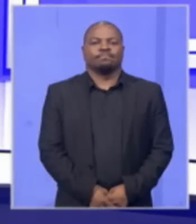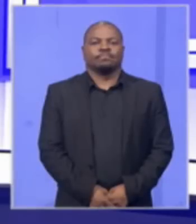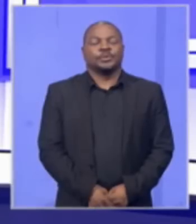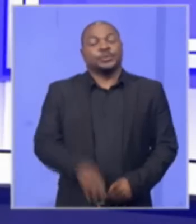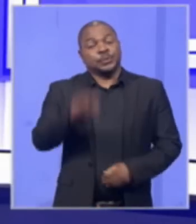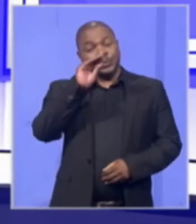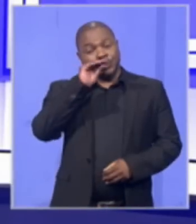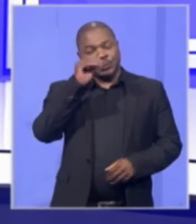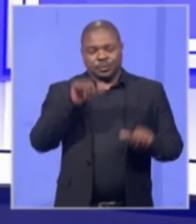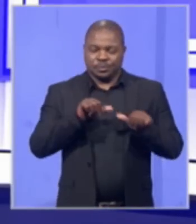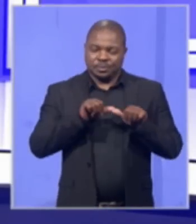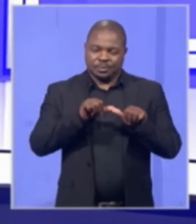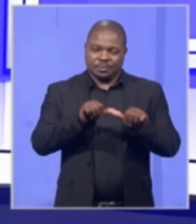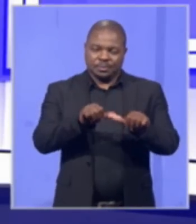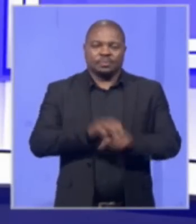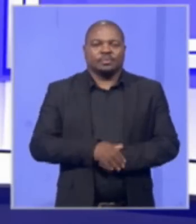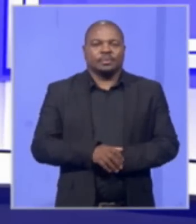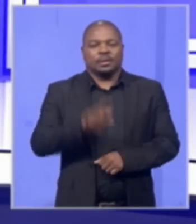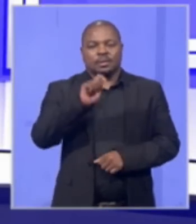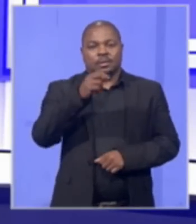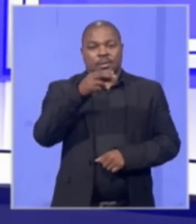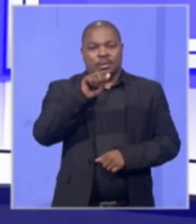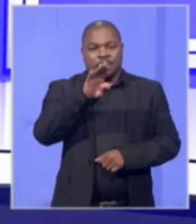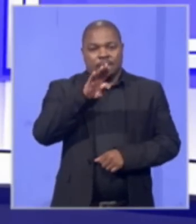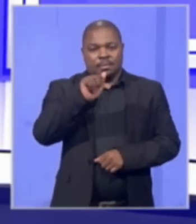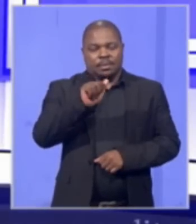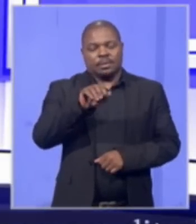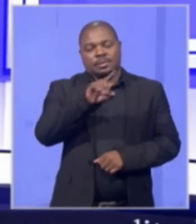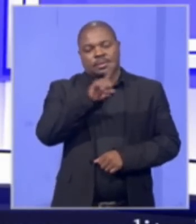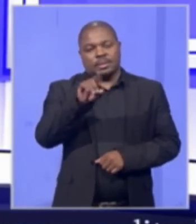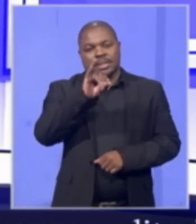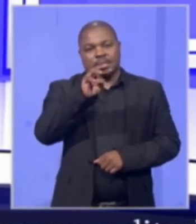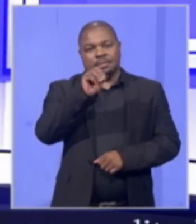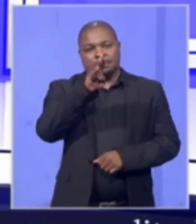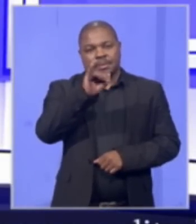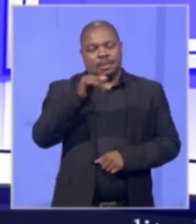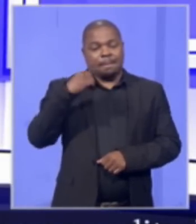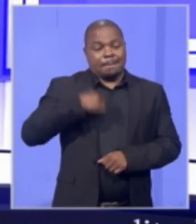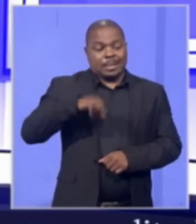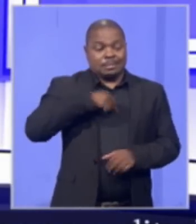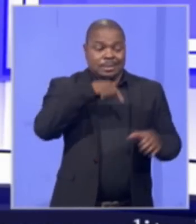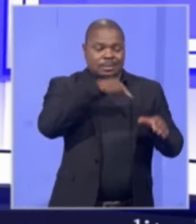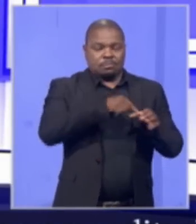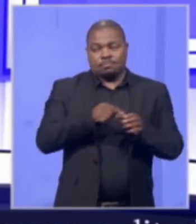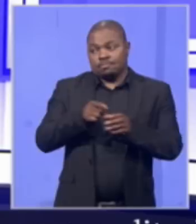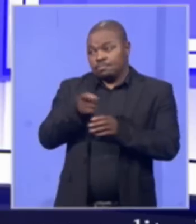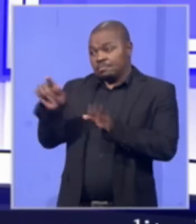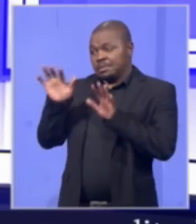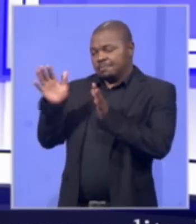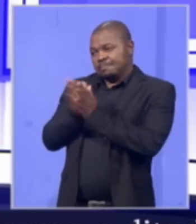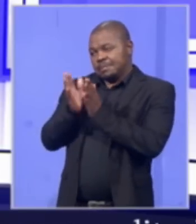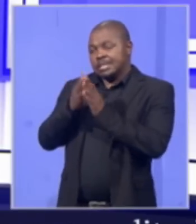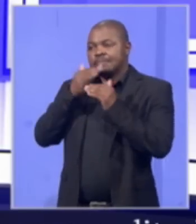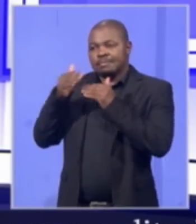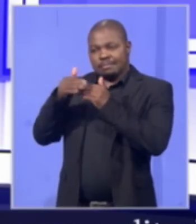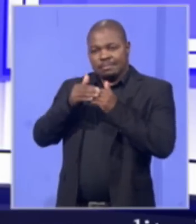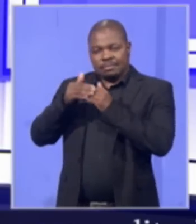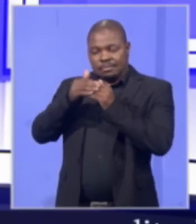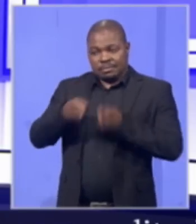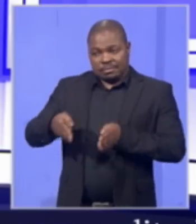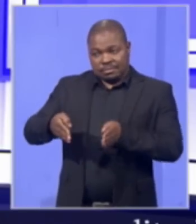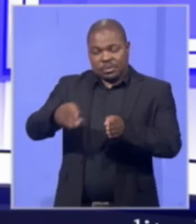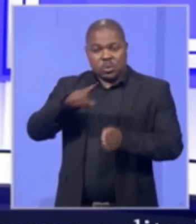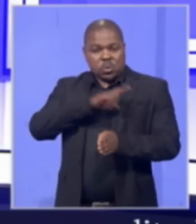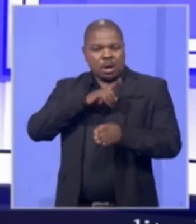Dikgang di sa roropa mothoetsho masepala wa selegae wa Ditaba o lopile baagi go nna kelotlhoko le go tlhokomela maemo a ditsela morago